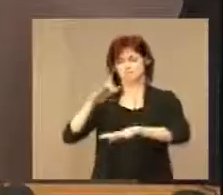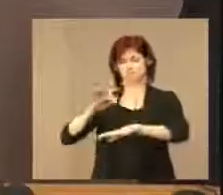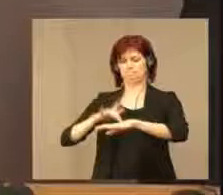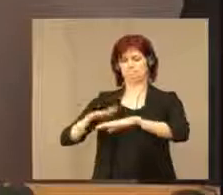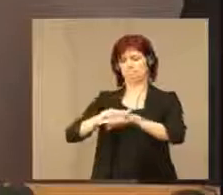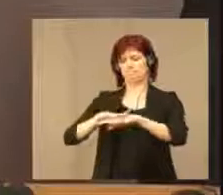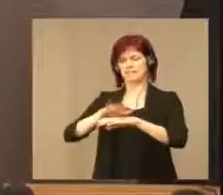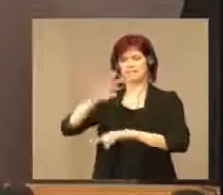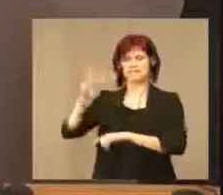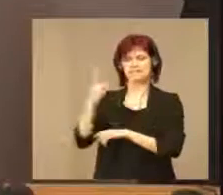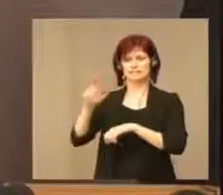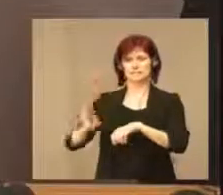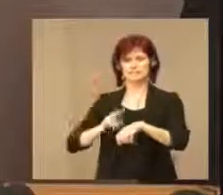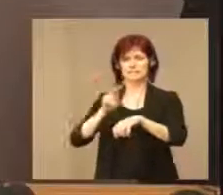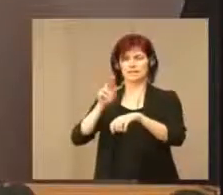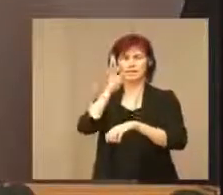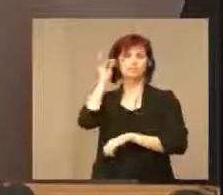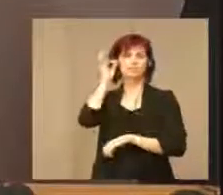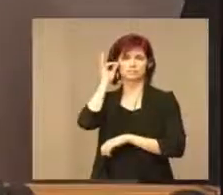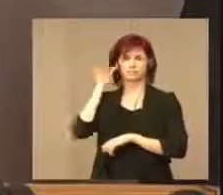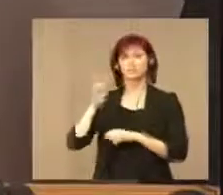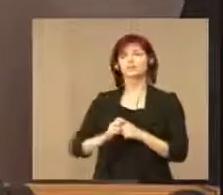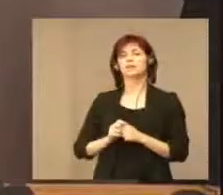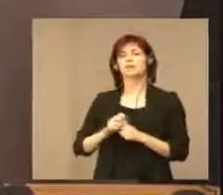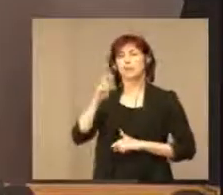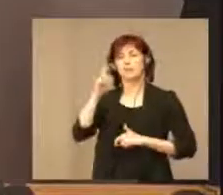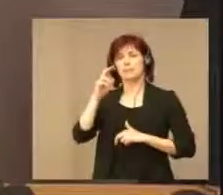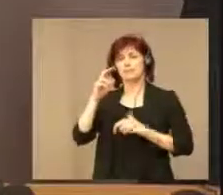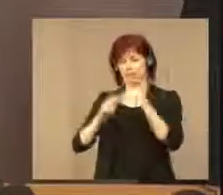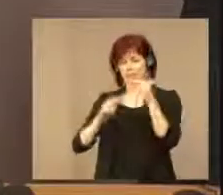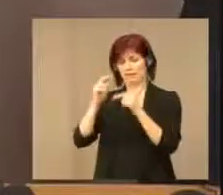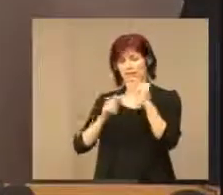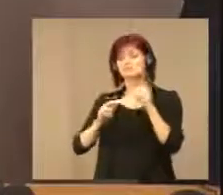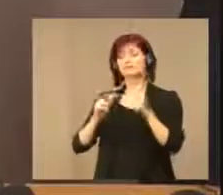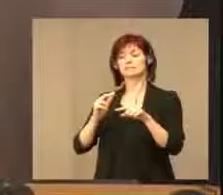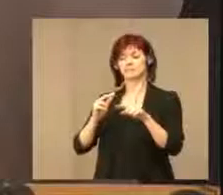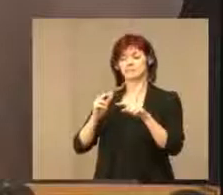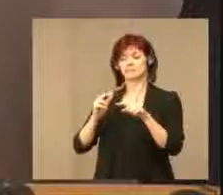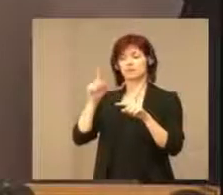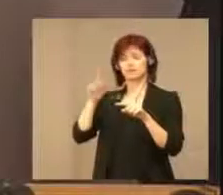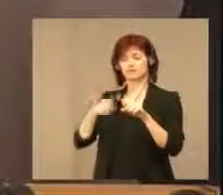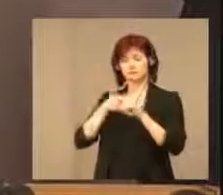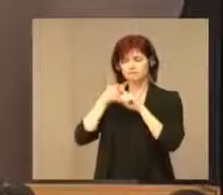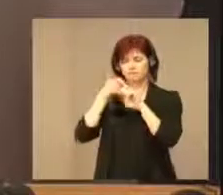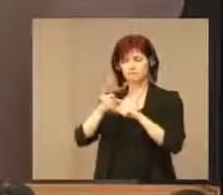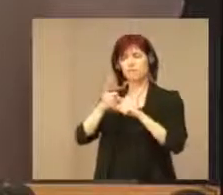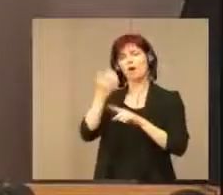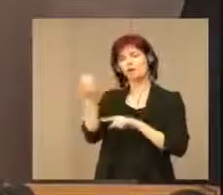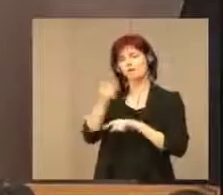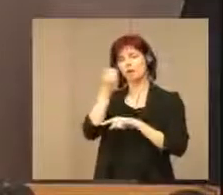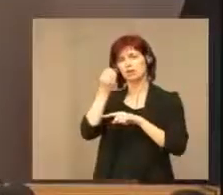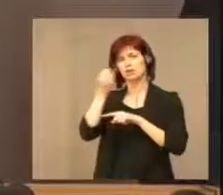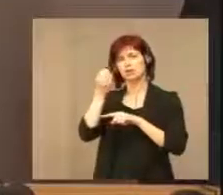Grand. Are public buildings subject to the Ontario Access Disabilities Act legislation for